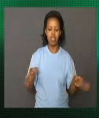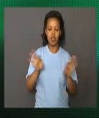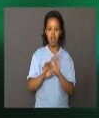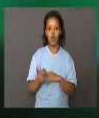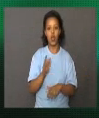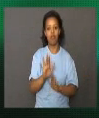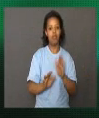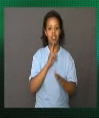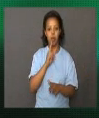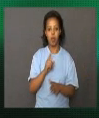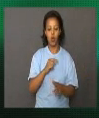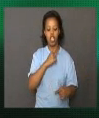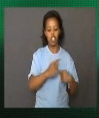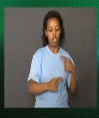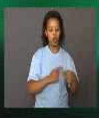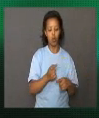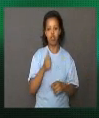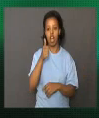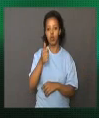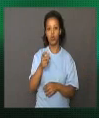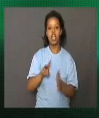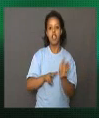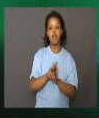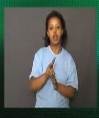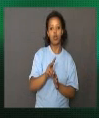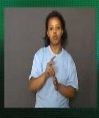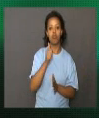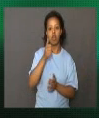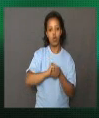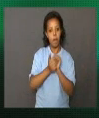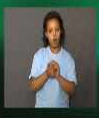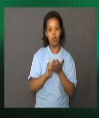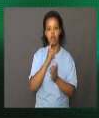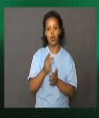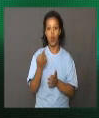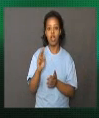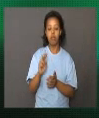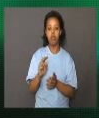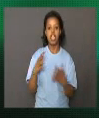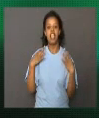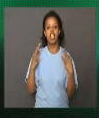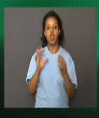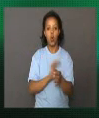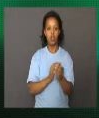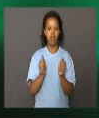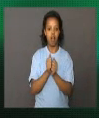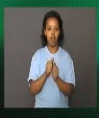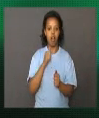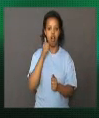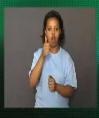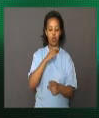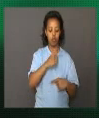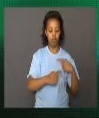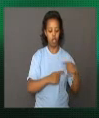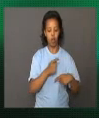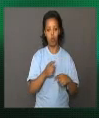the genetic material of HIV is to be incorporated into the genetic core of